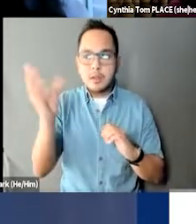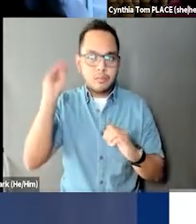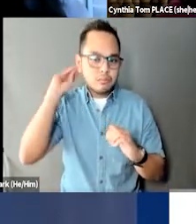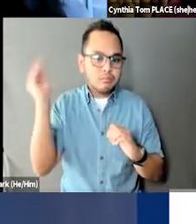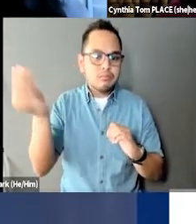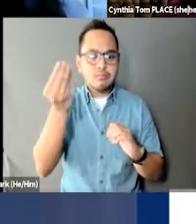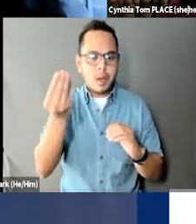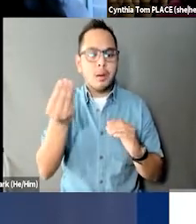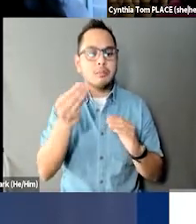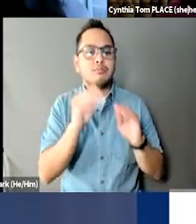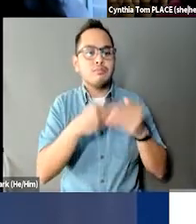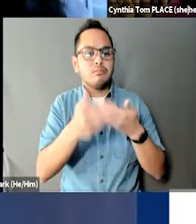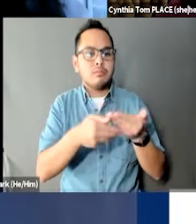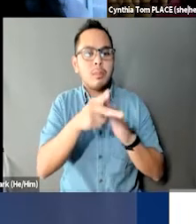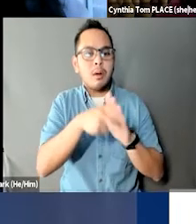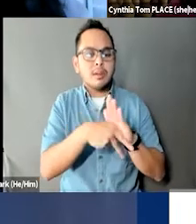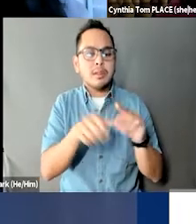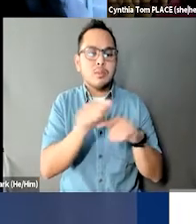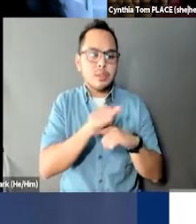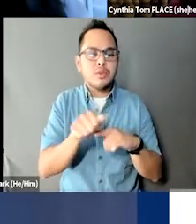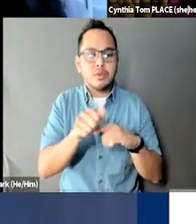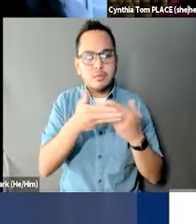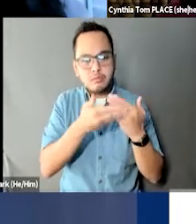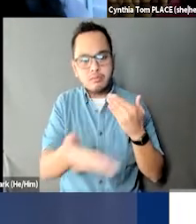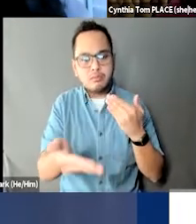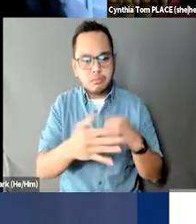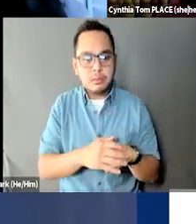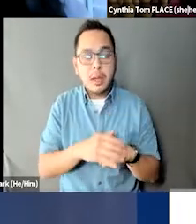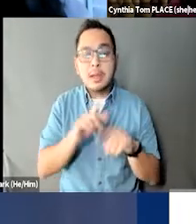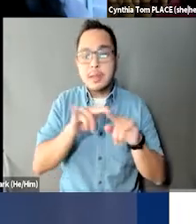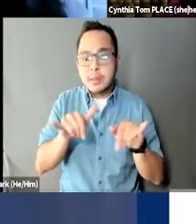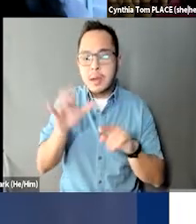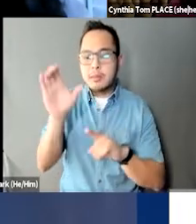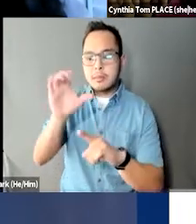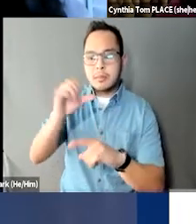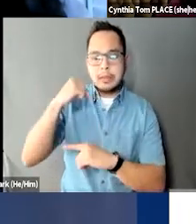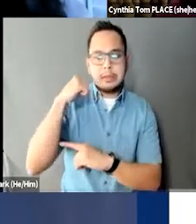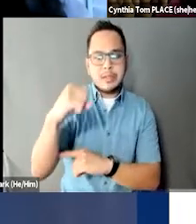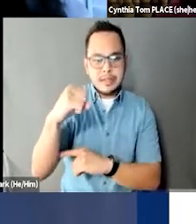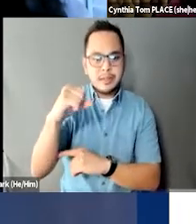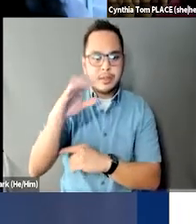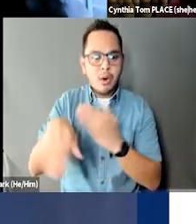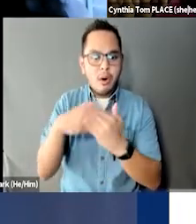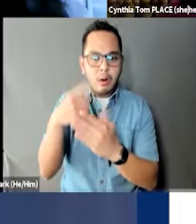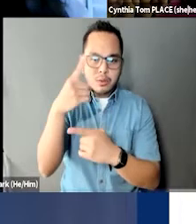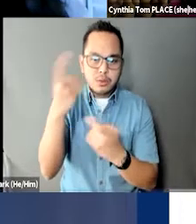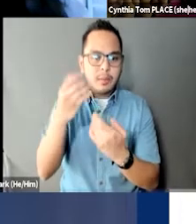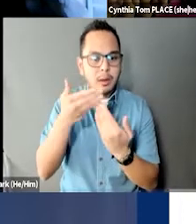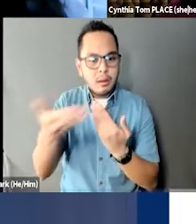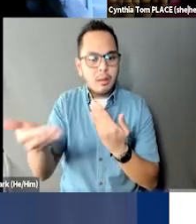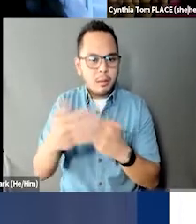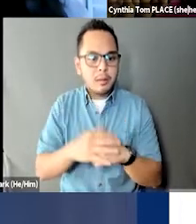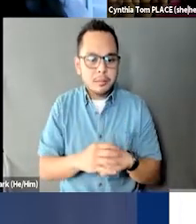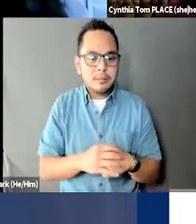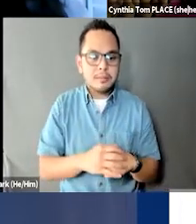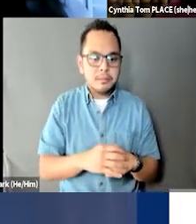into policies, procedures, and practices, while seeking to actively resist re-traumatization. And I'm